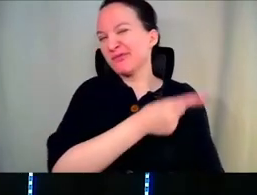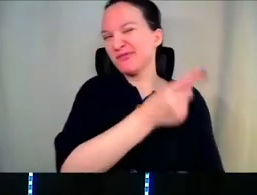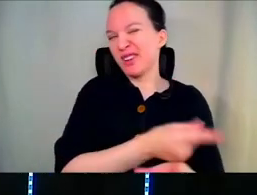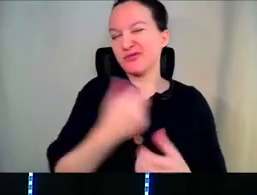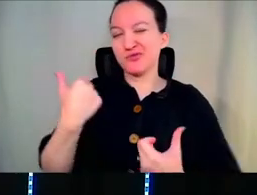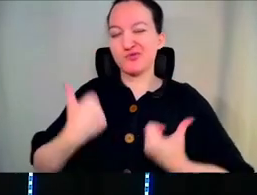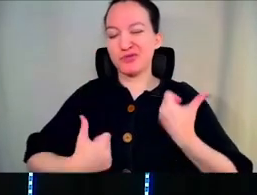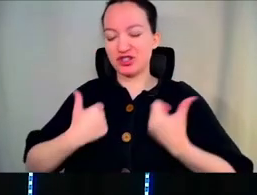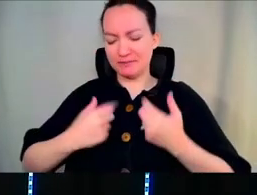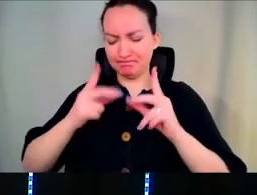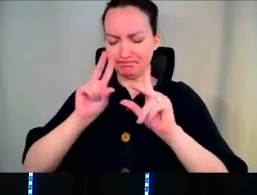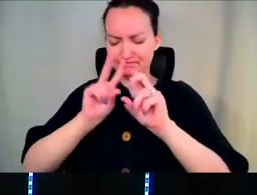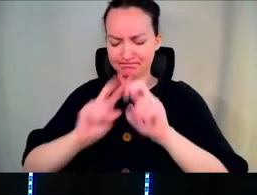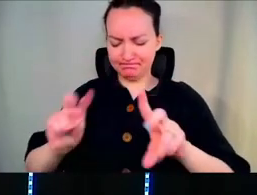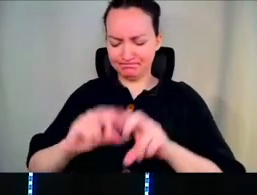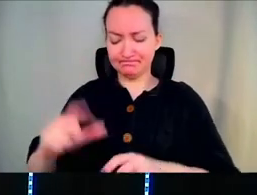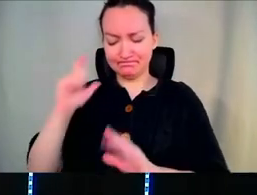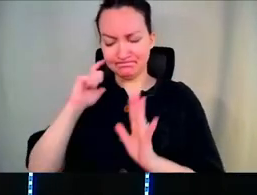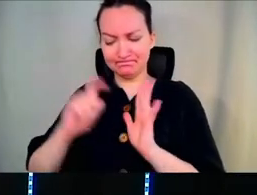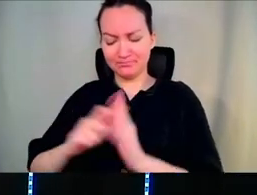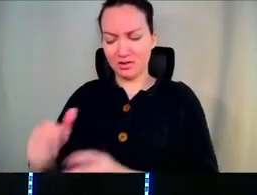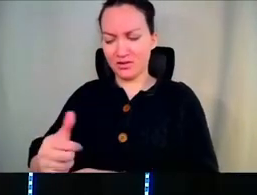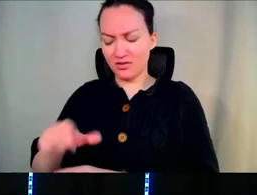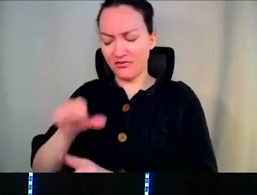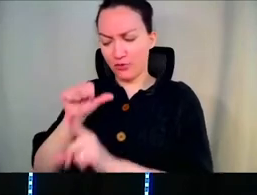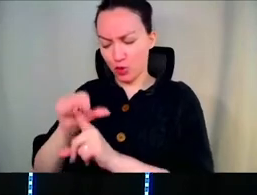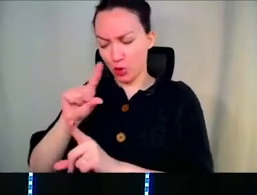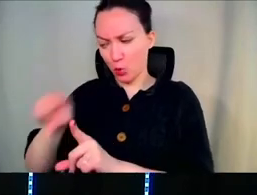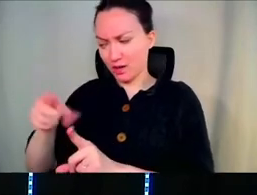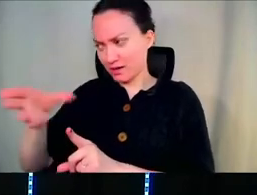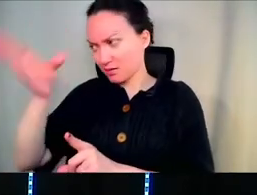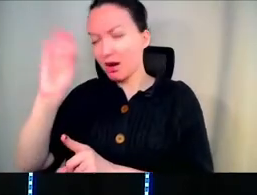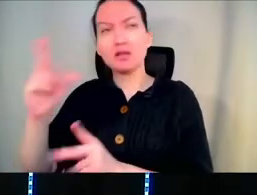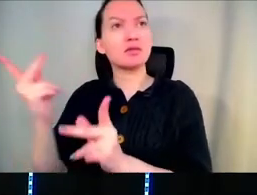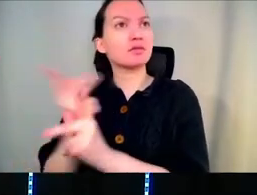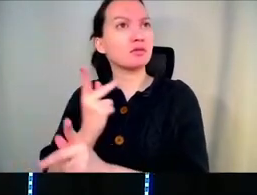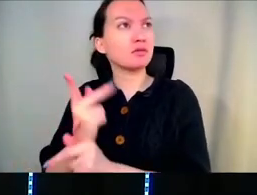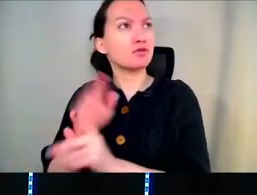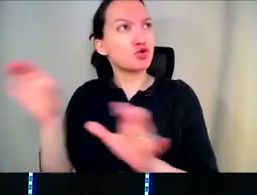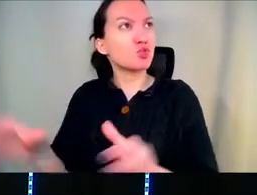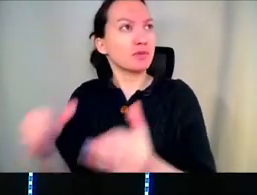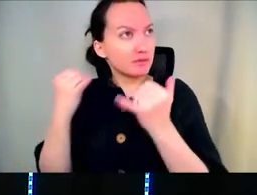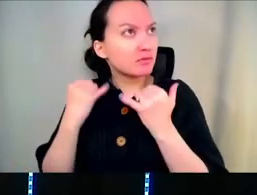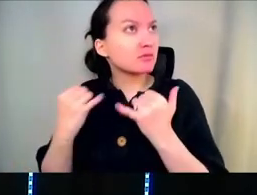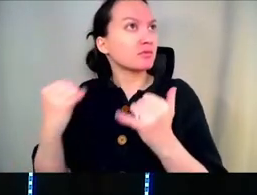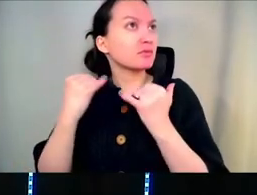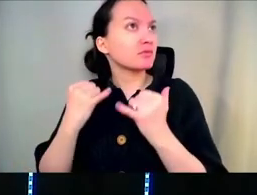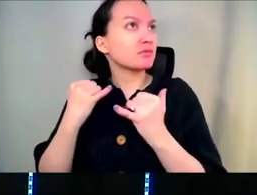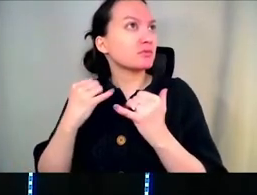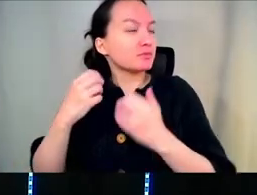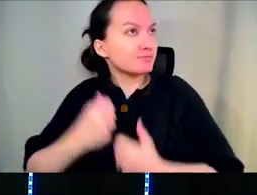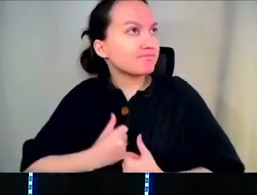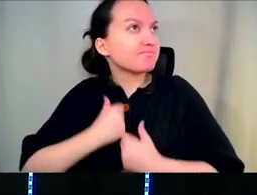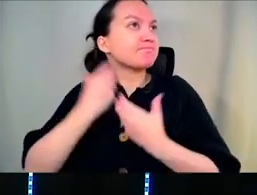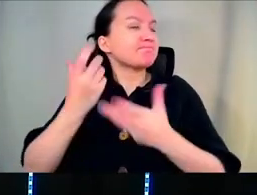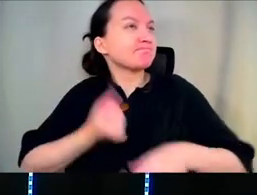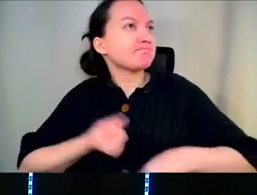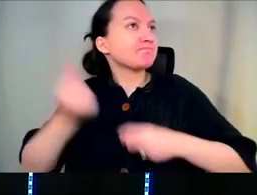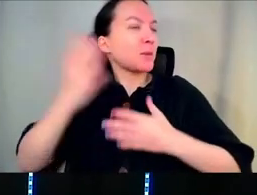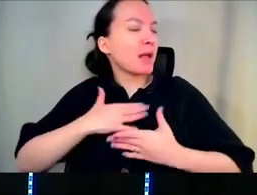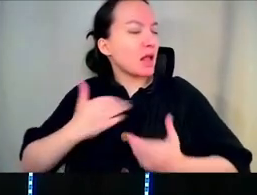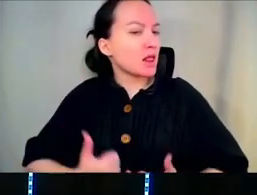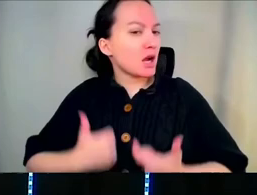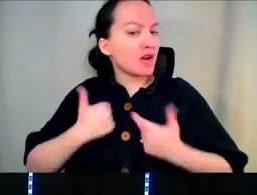one? And if it's foolishness, I need to go to God and I need to do it now. Get it out of my life because it's